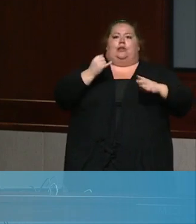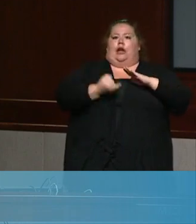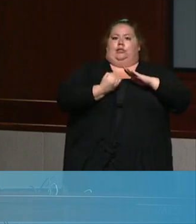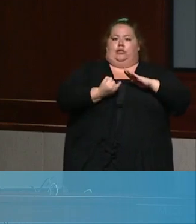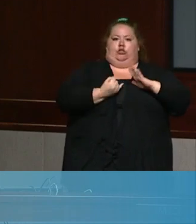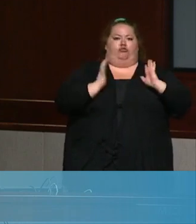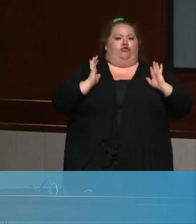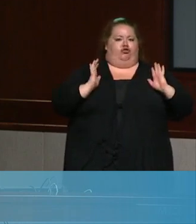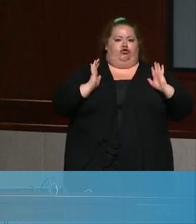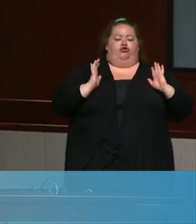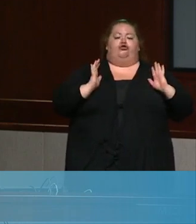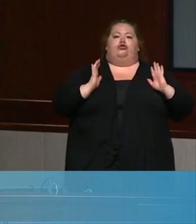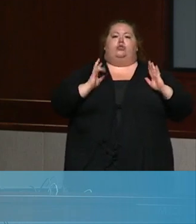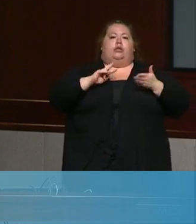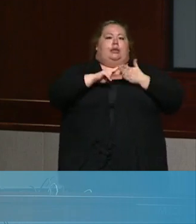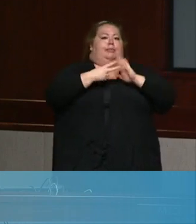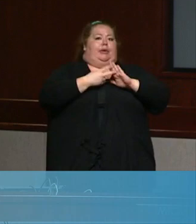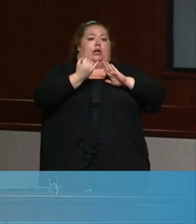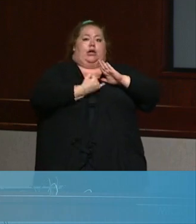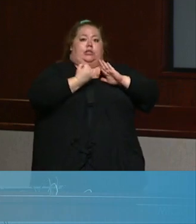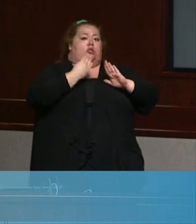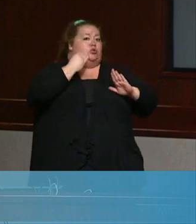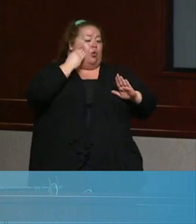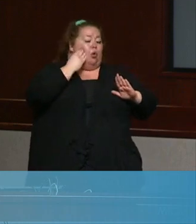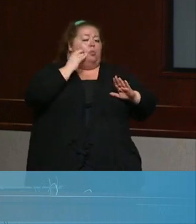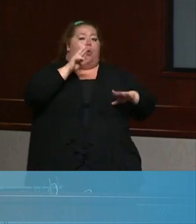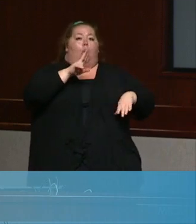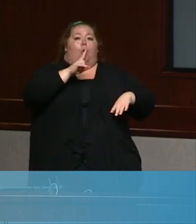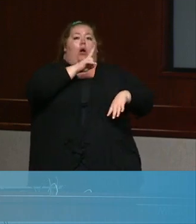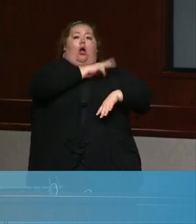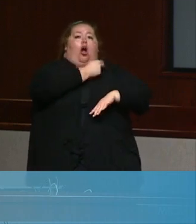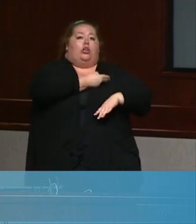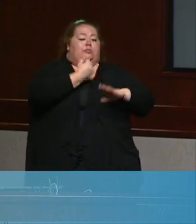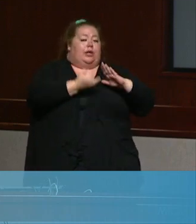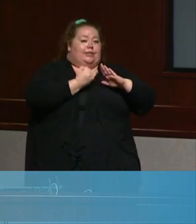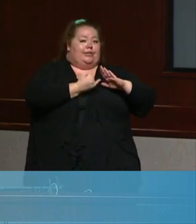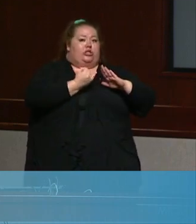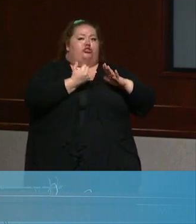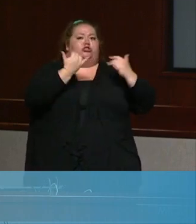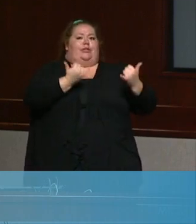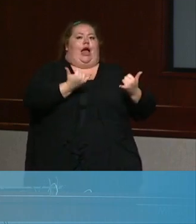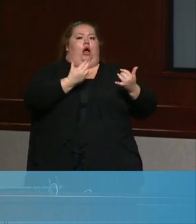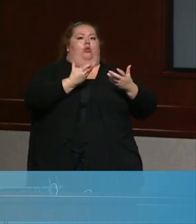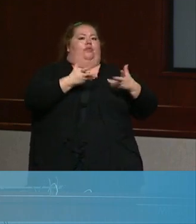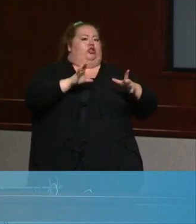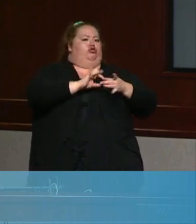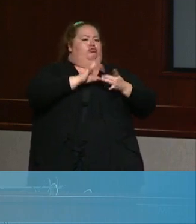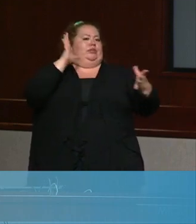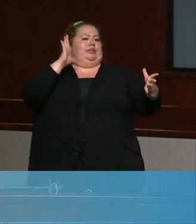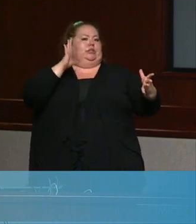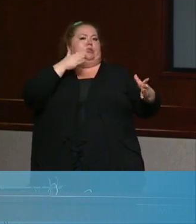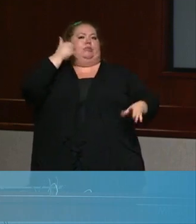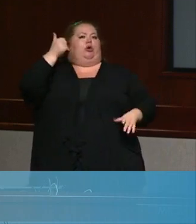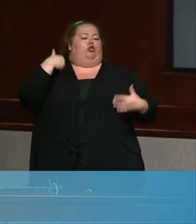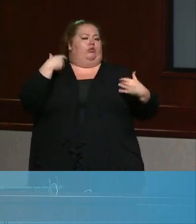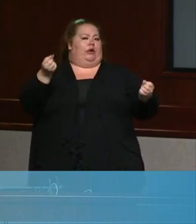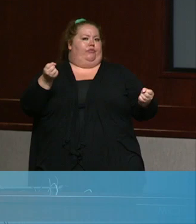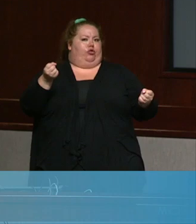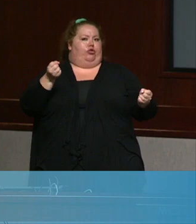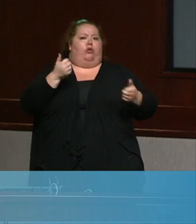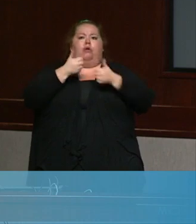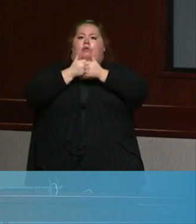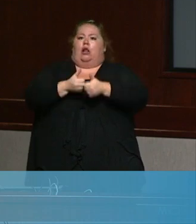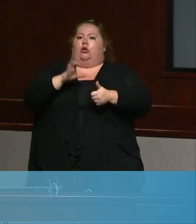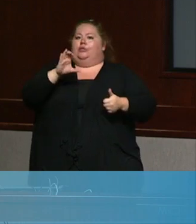had isolation discontinued either at home or in the healthcare facility. We follow CDC's criteria